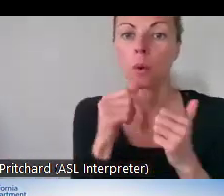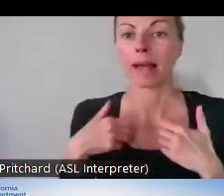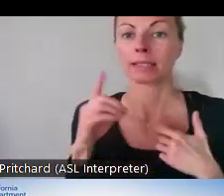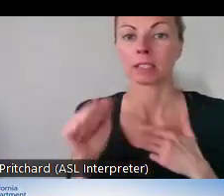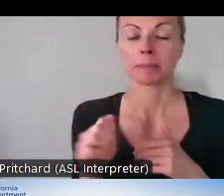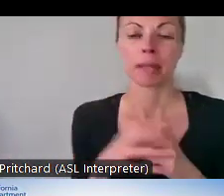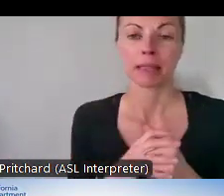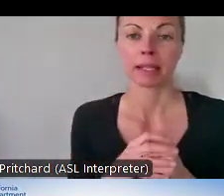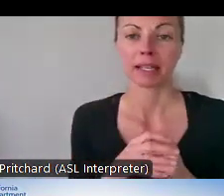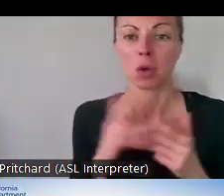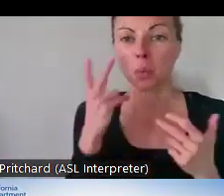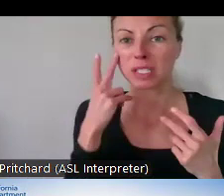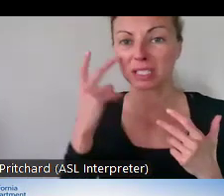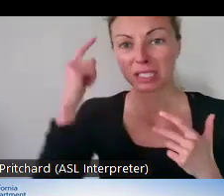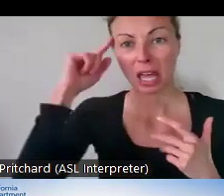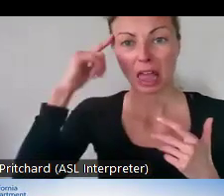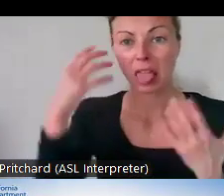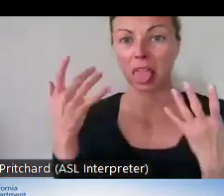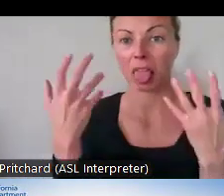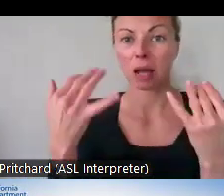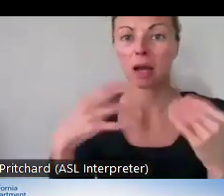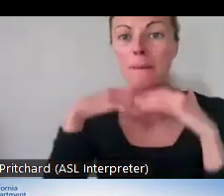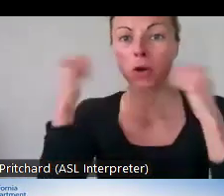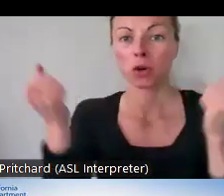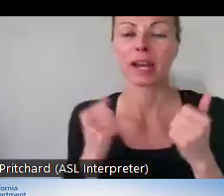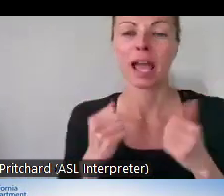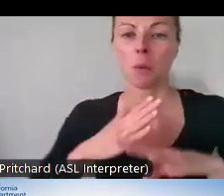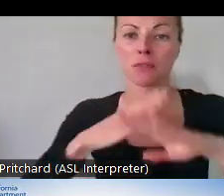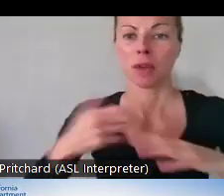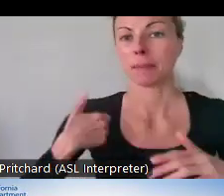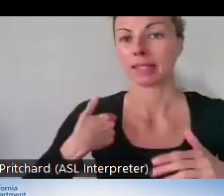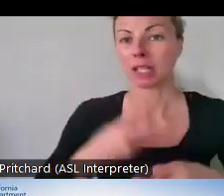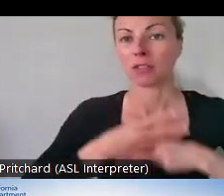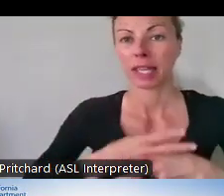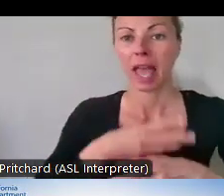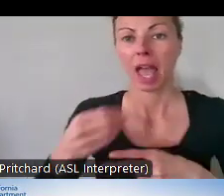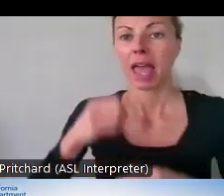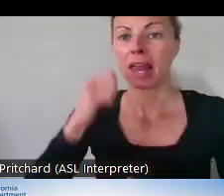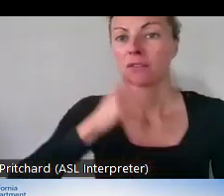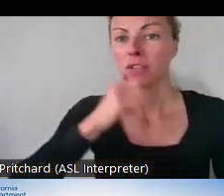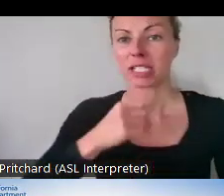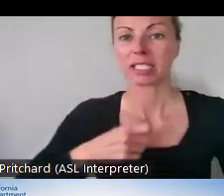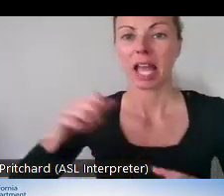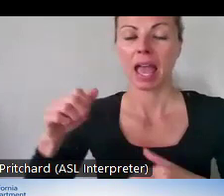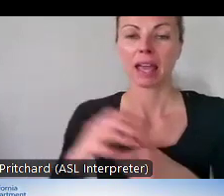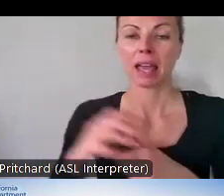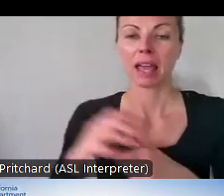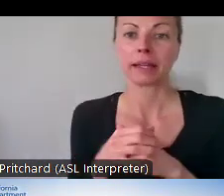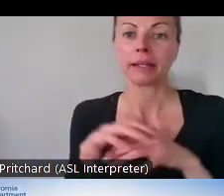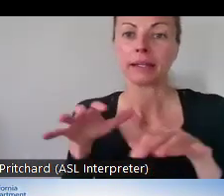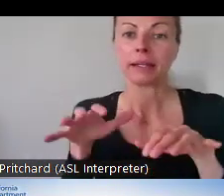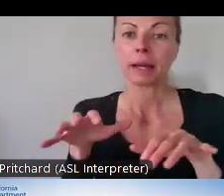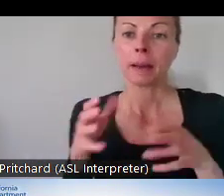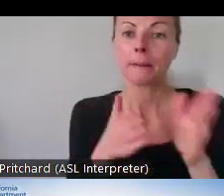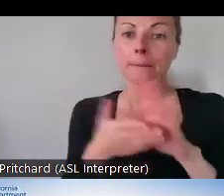preventing burnout, promoting the caregiver's self-care, and aiding in day-to-day management of this role. So